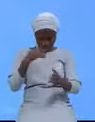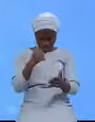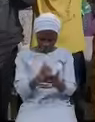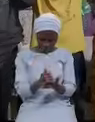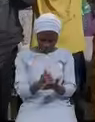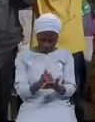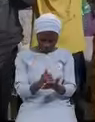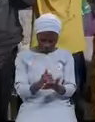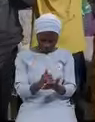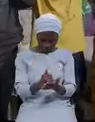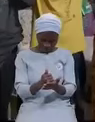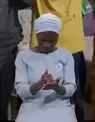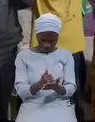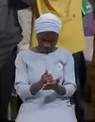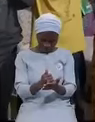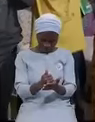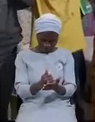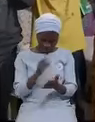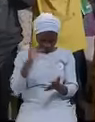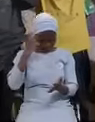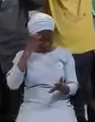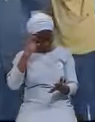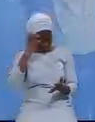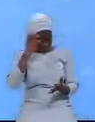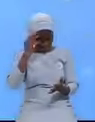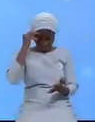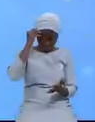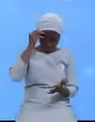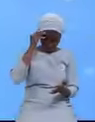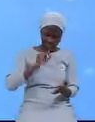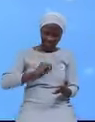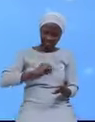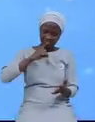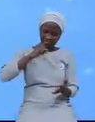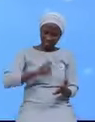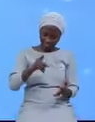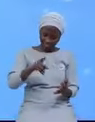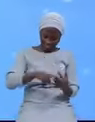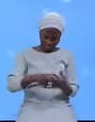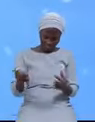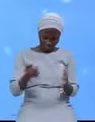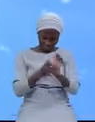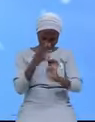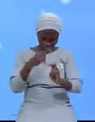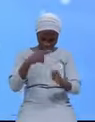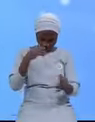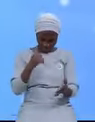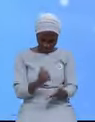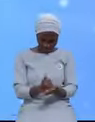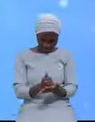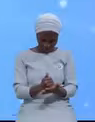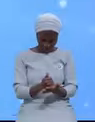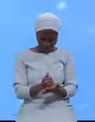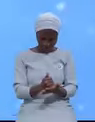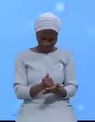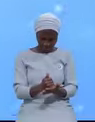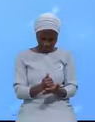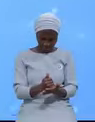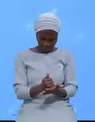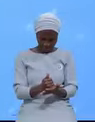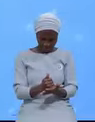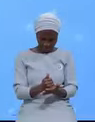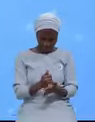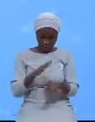name. Insanity, madness, I command you, come out in Jesus' name. All